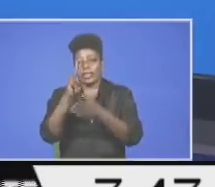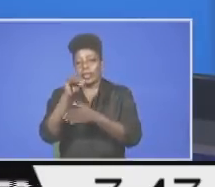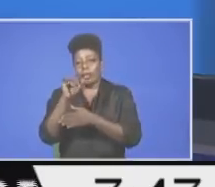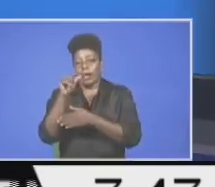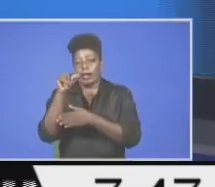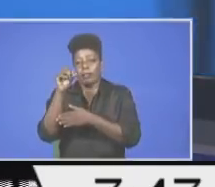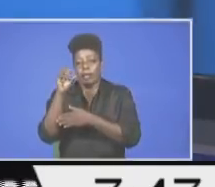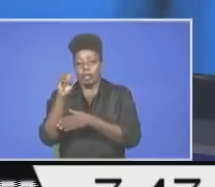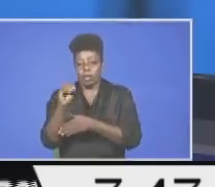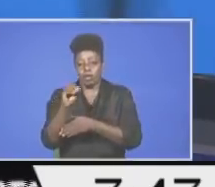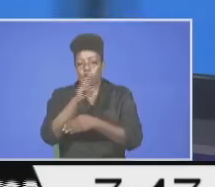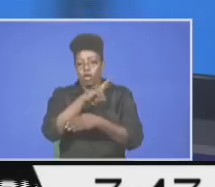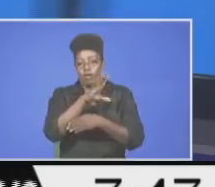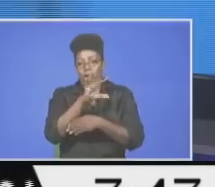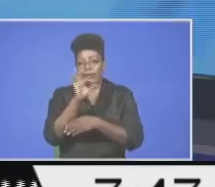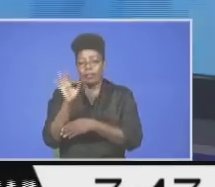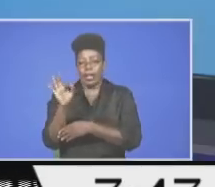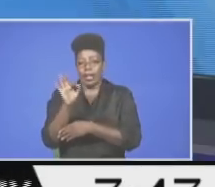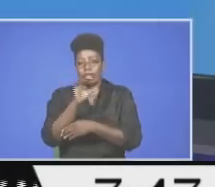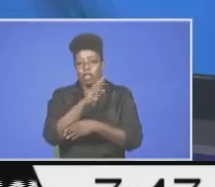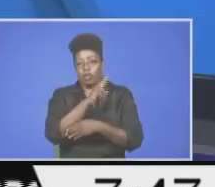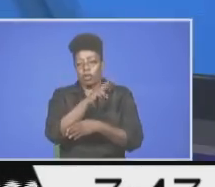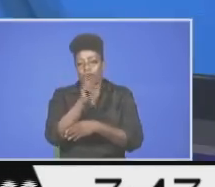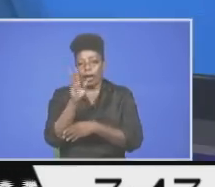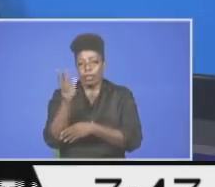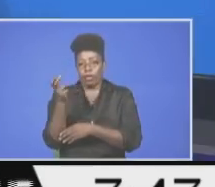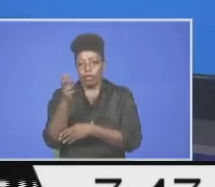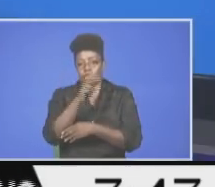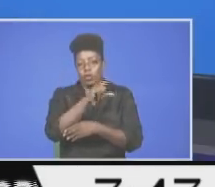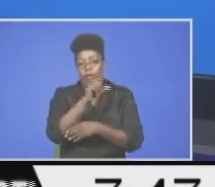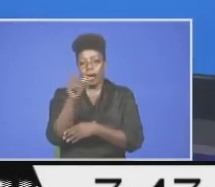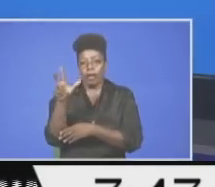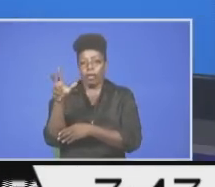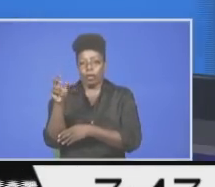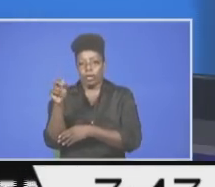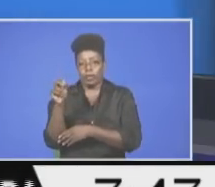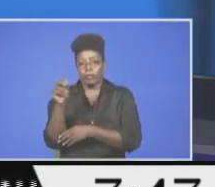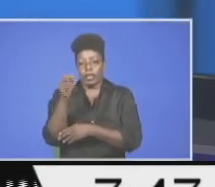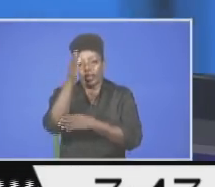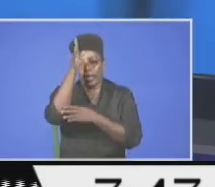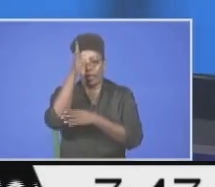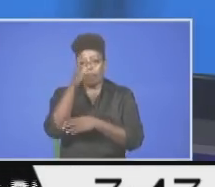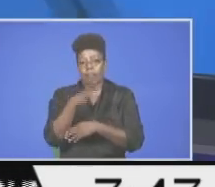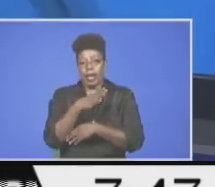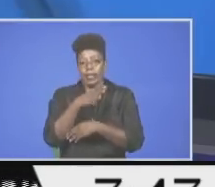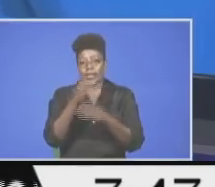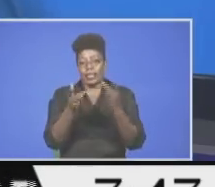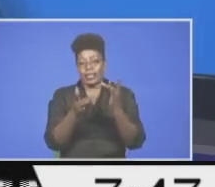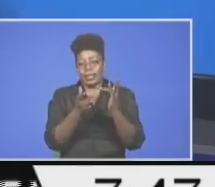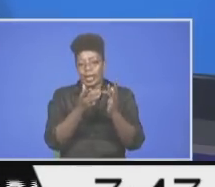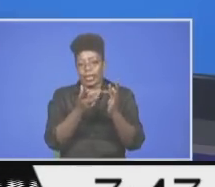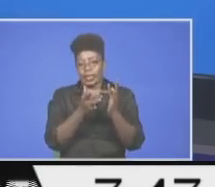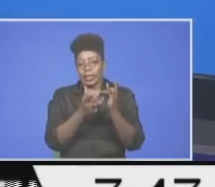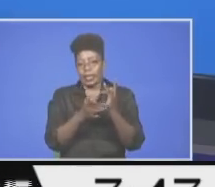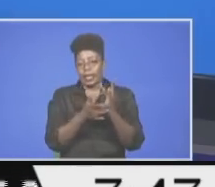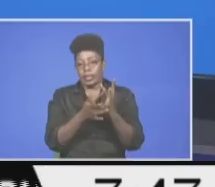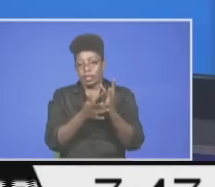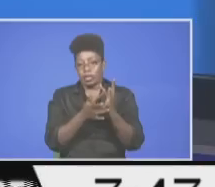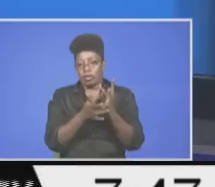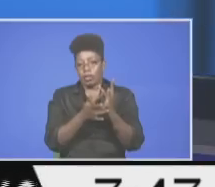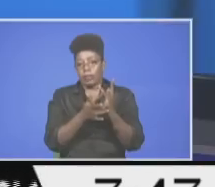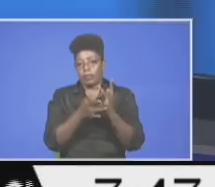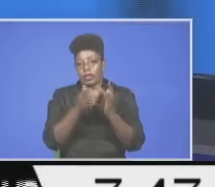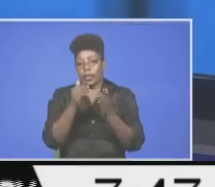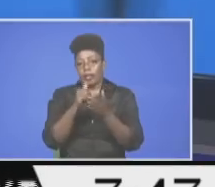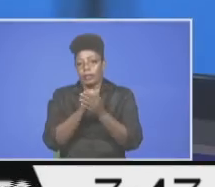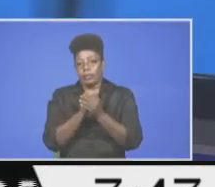sets, 25-9, 25-13, and 25-20. As for the men, the Warhawks and Technicians needed 5 sets to determine a winner. In